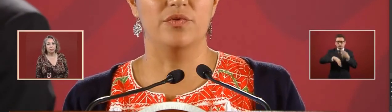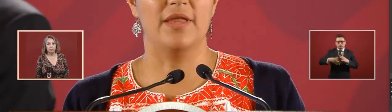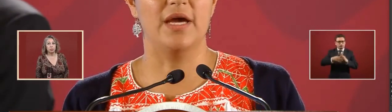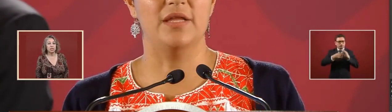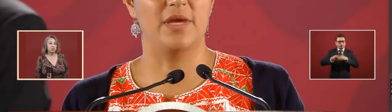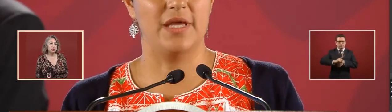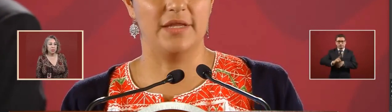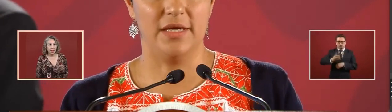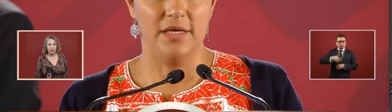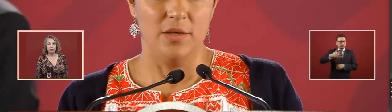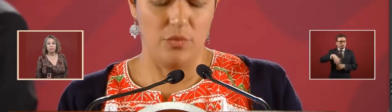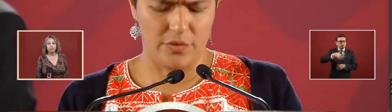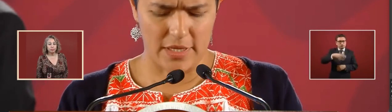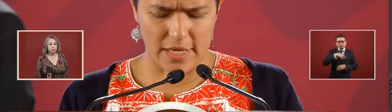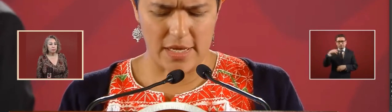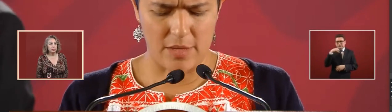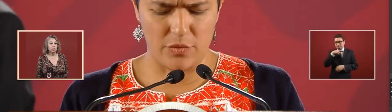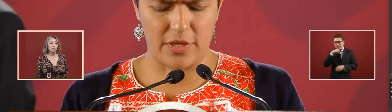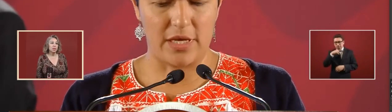and presumed to be alive.